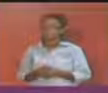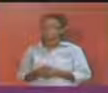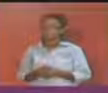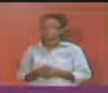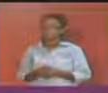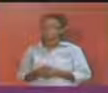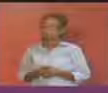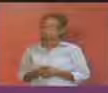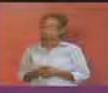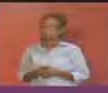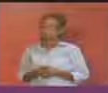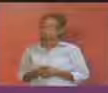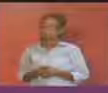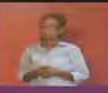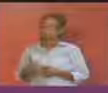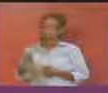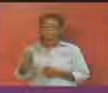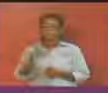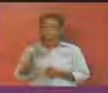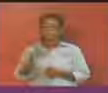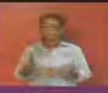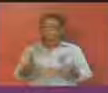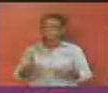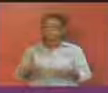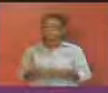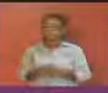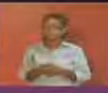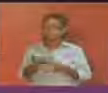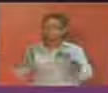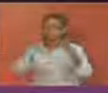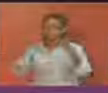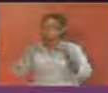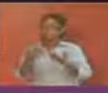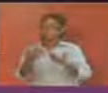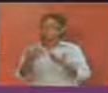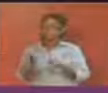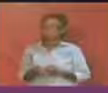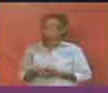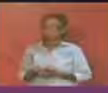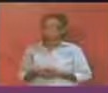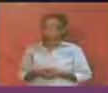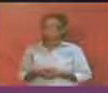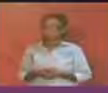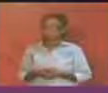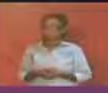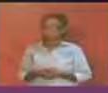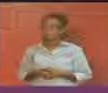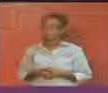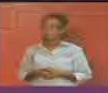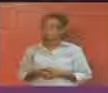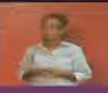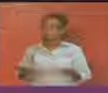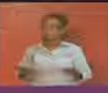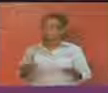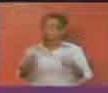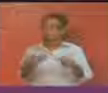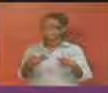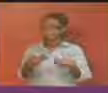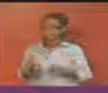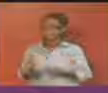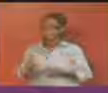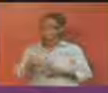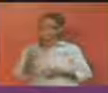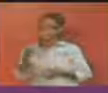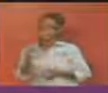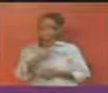bad, in terms of another body being added on or an entity to do that negotiating as well, so that government could